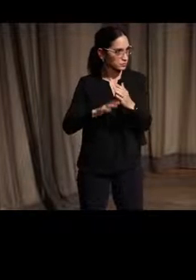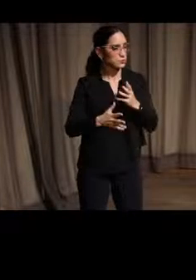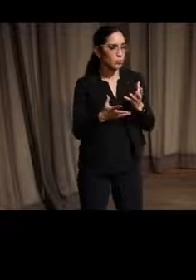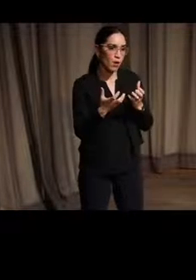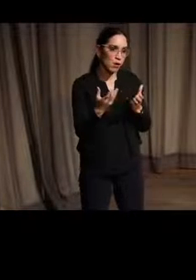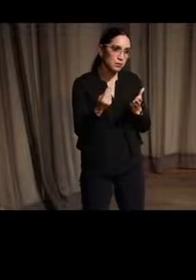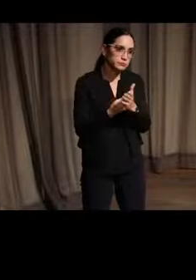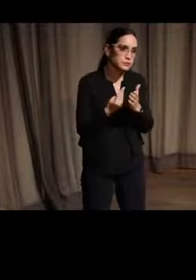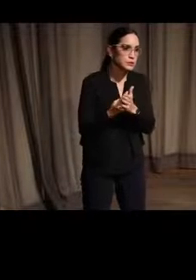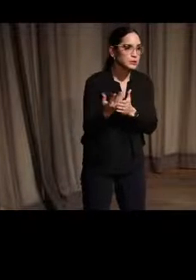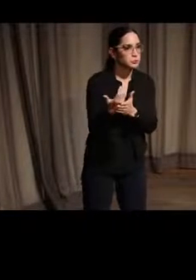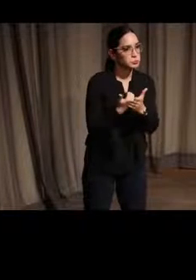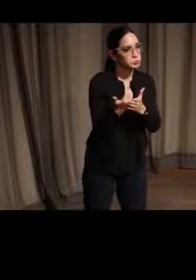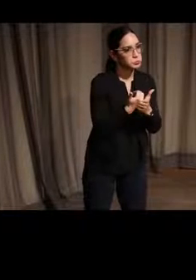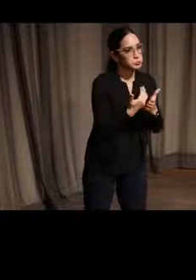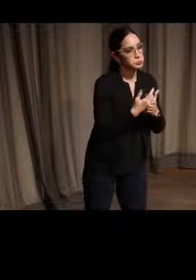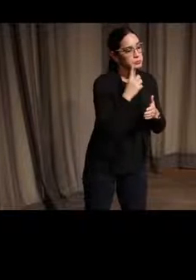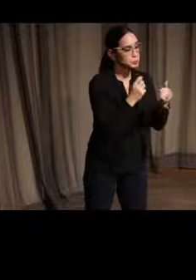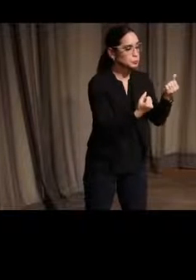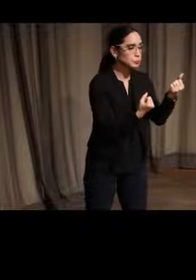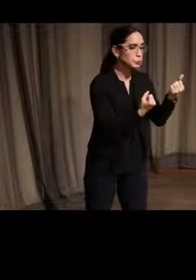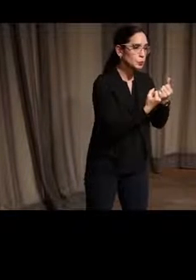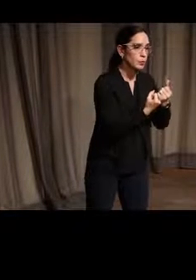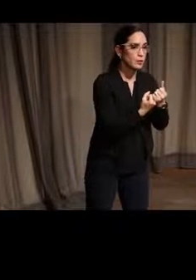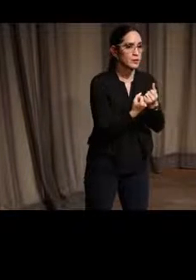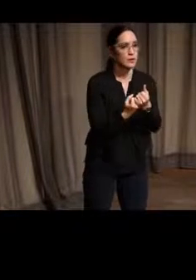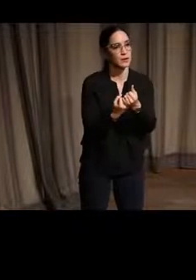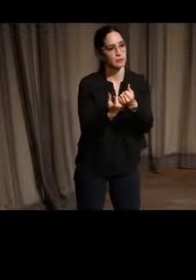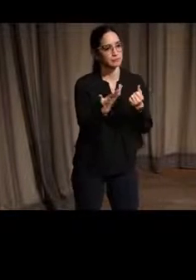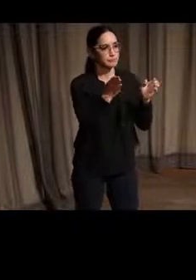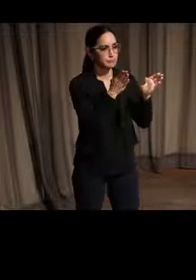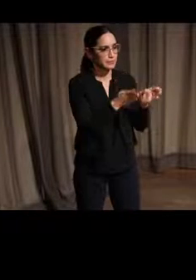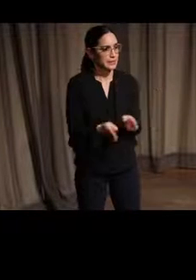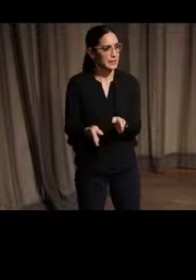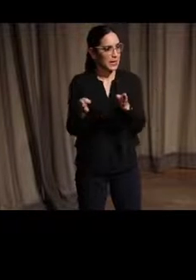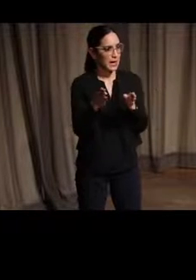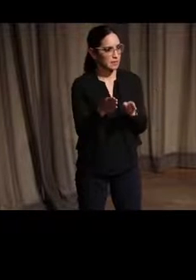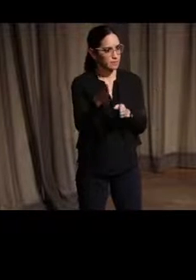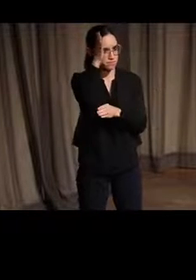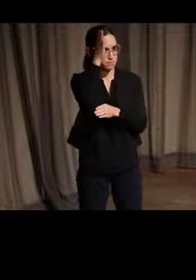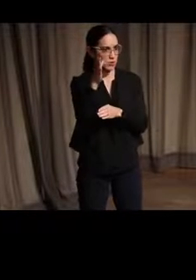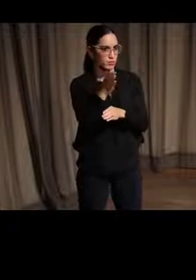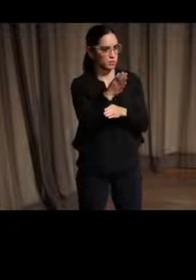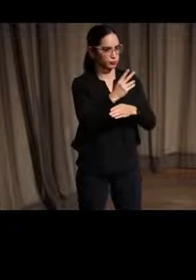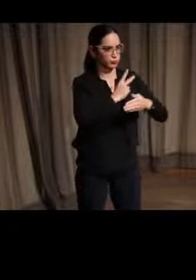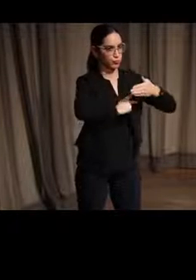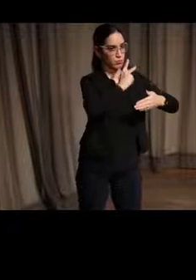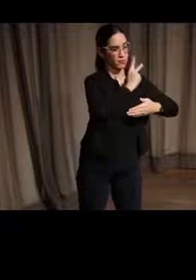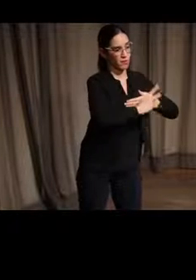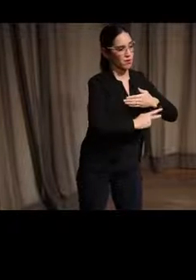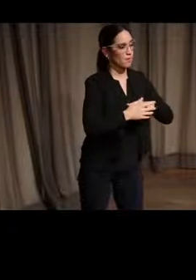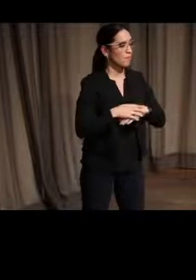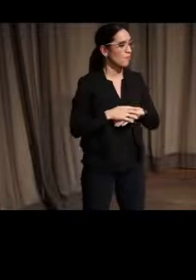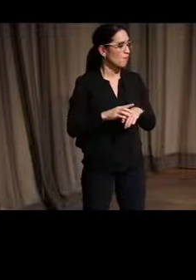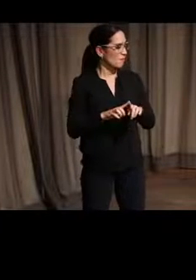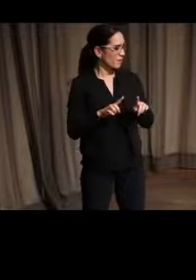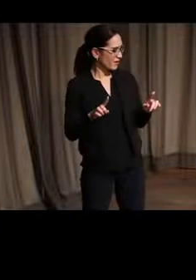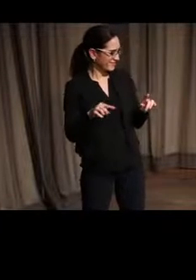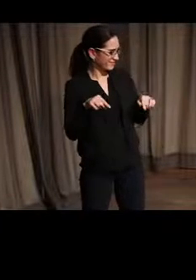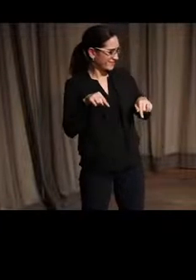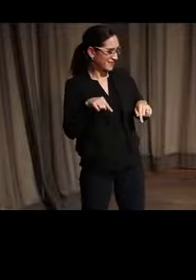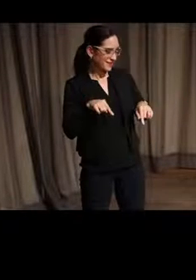for Planned Parenthood. This is an image of broken glass using the cyanotype process. And